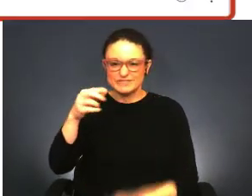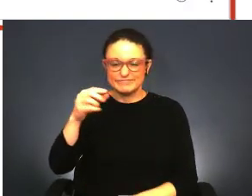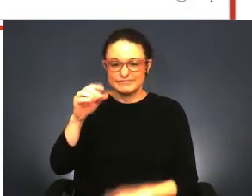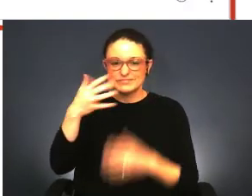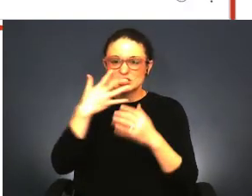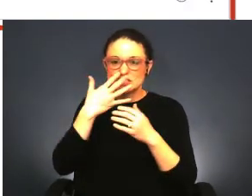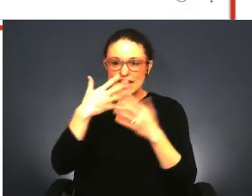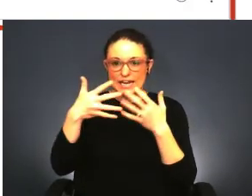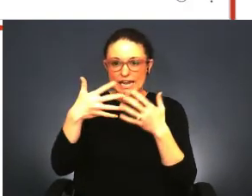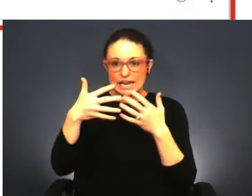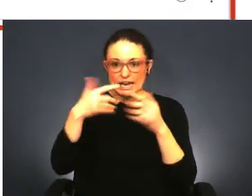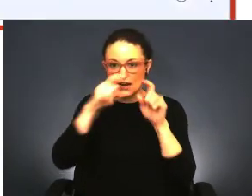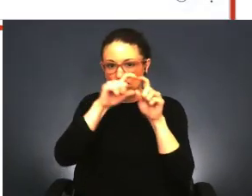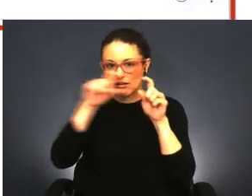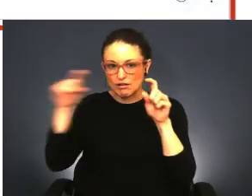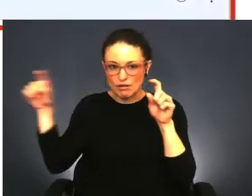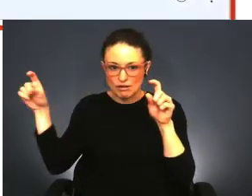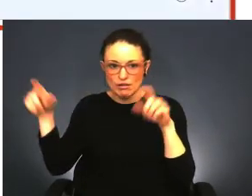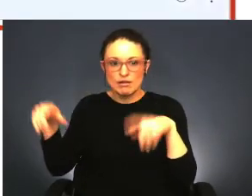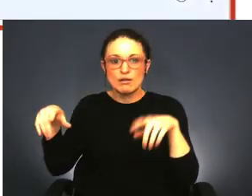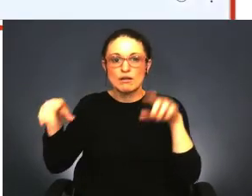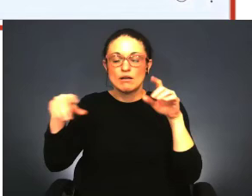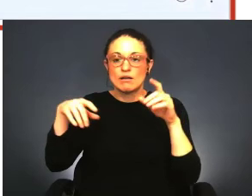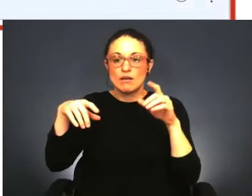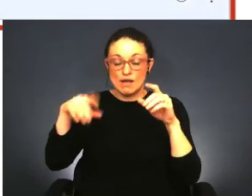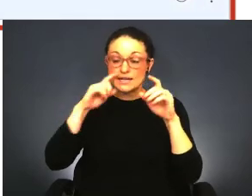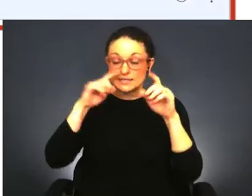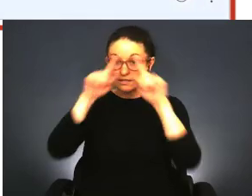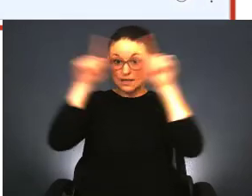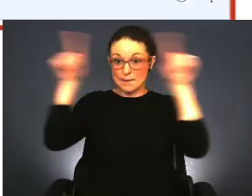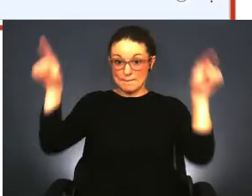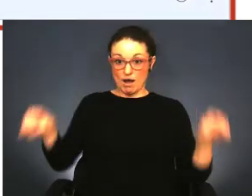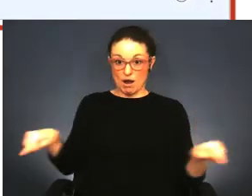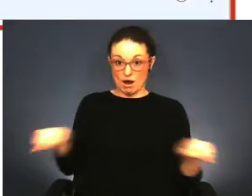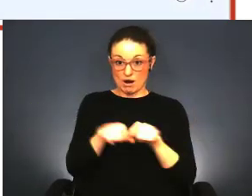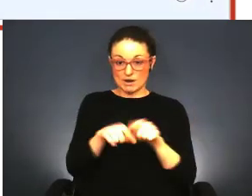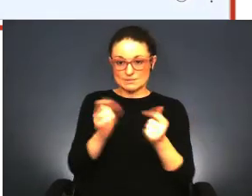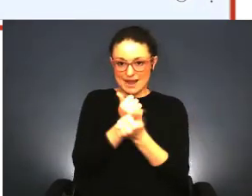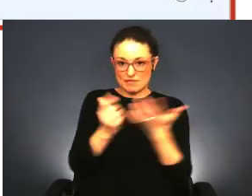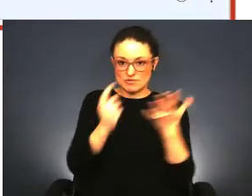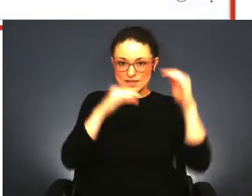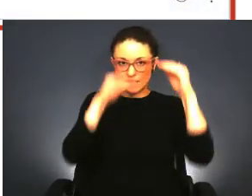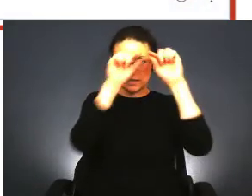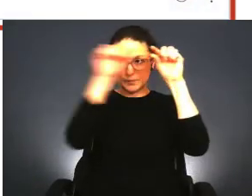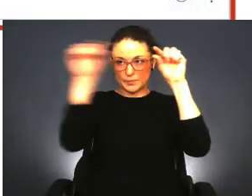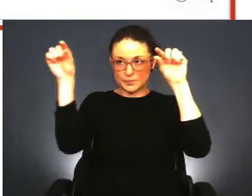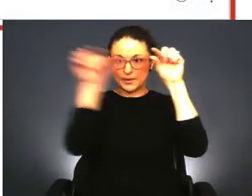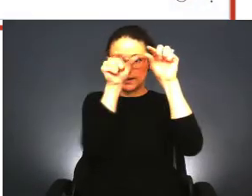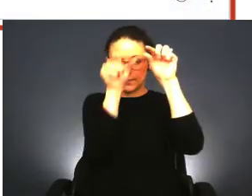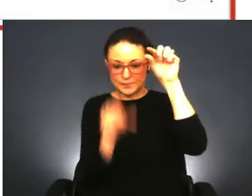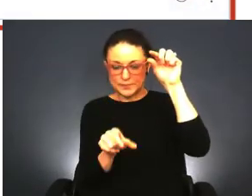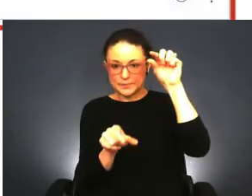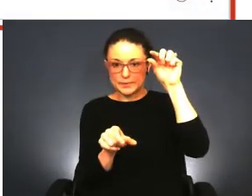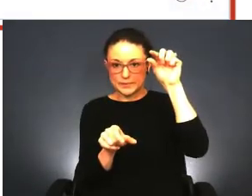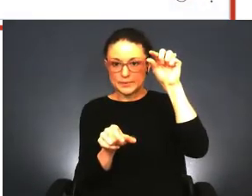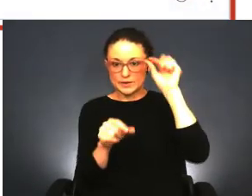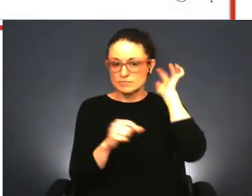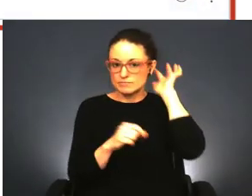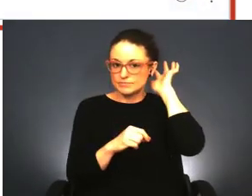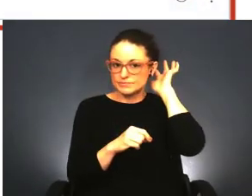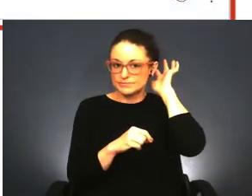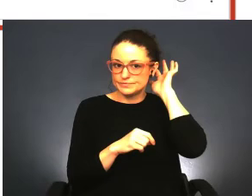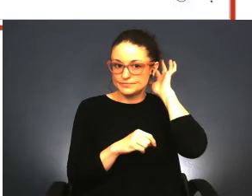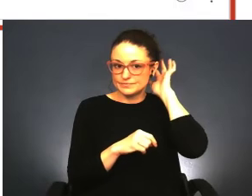a box, and everything is in this box. Okay. This is a